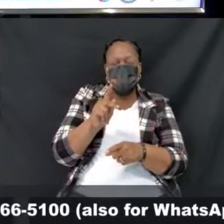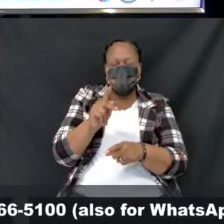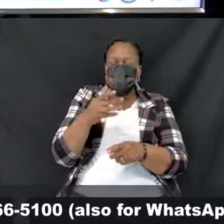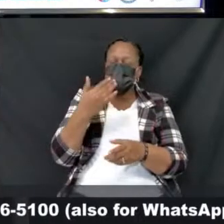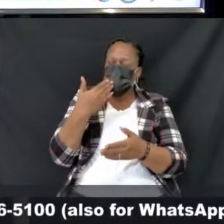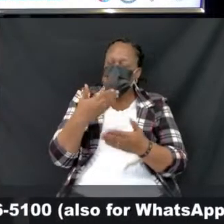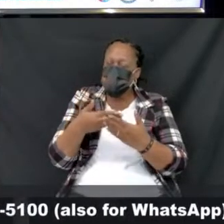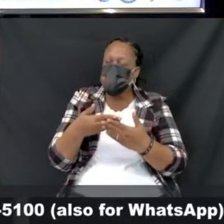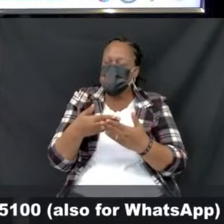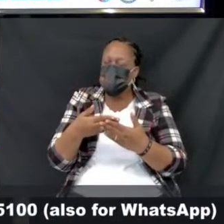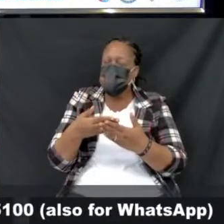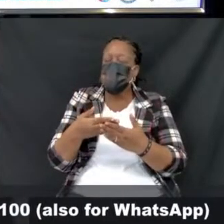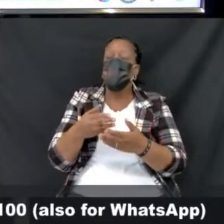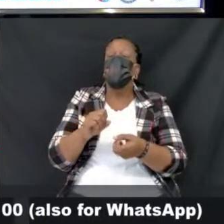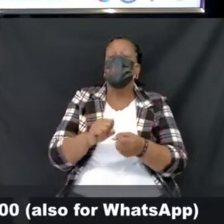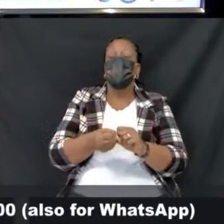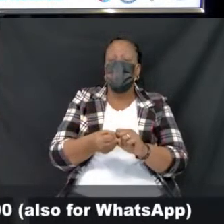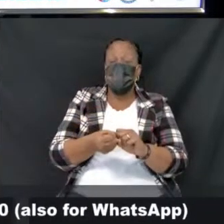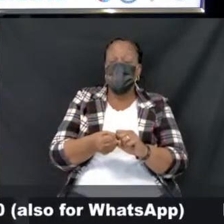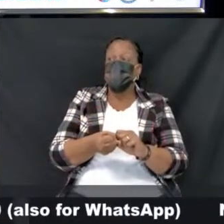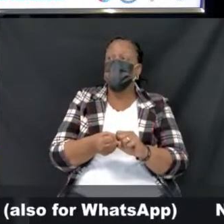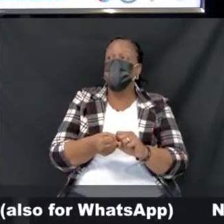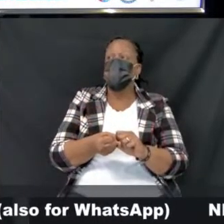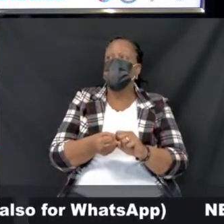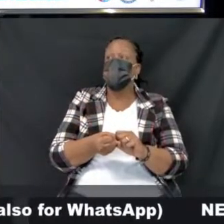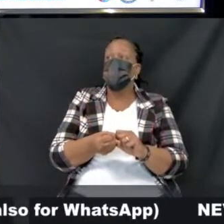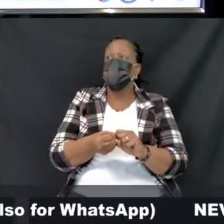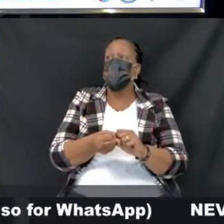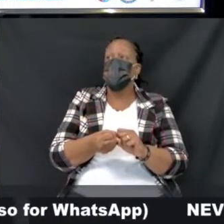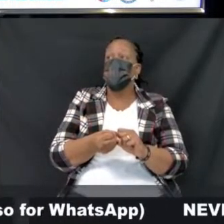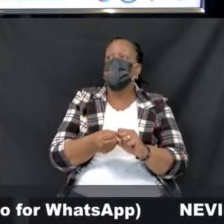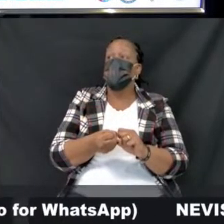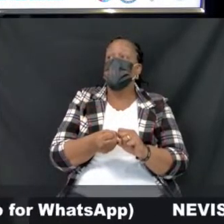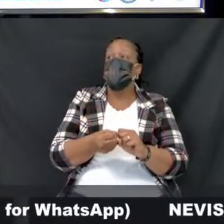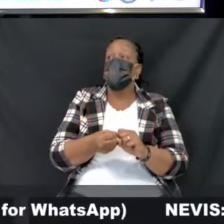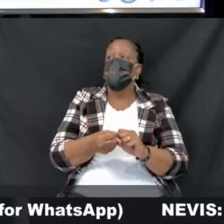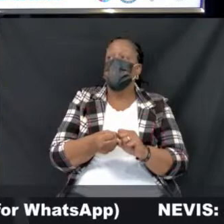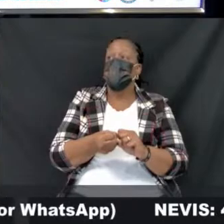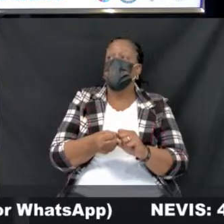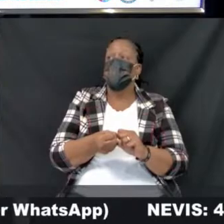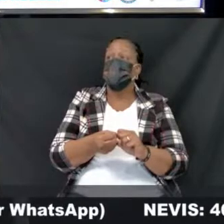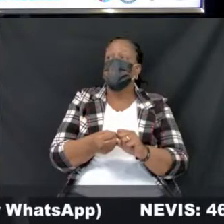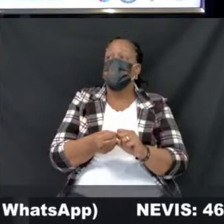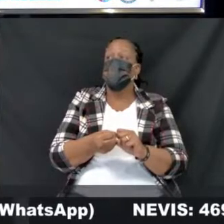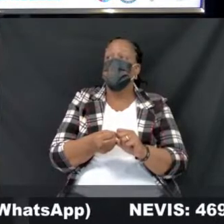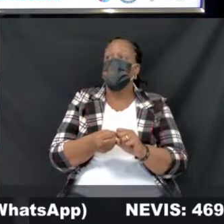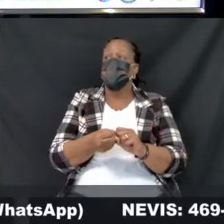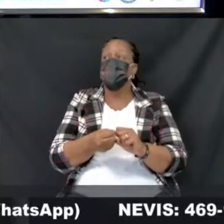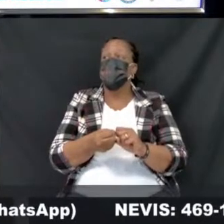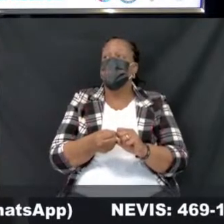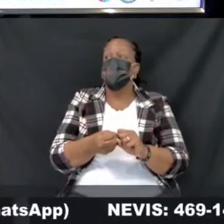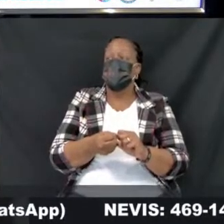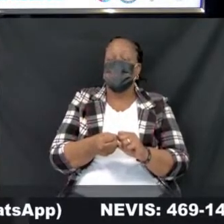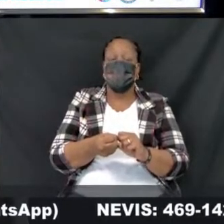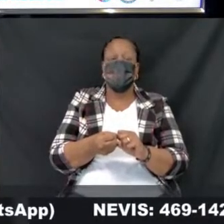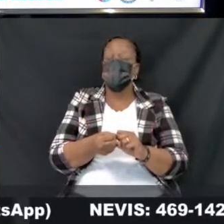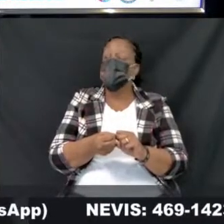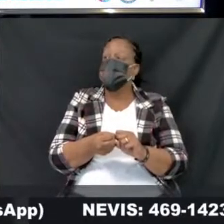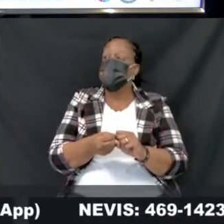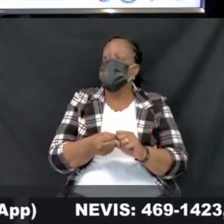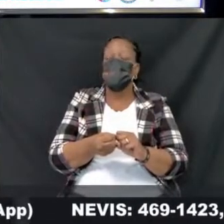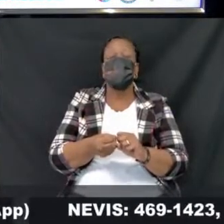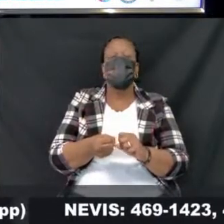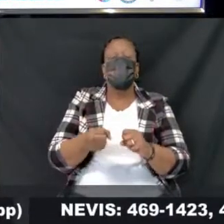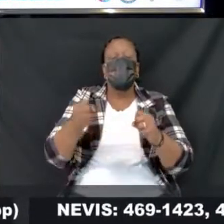positivity rate on ship. So what that means is that we have actually given a 0.7% increase in the